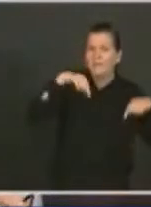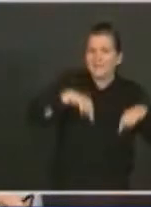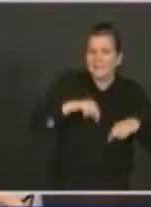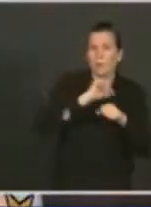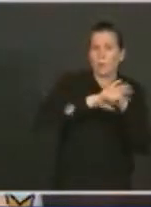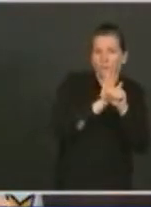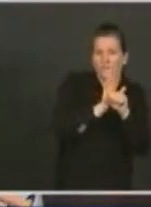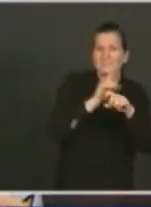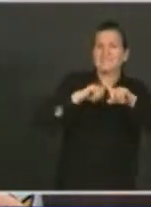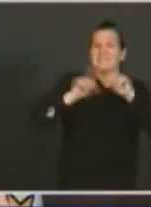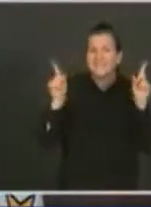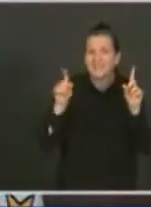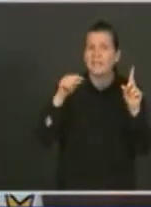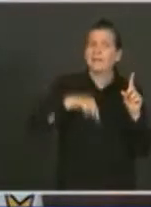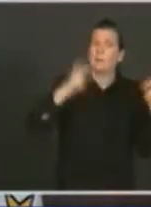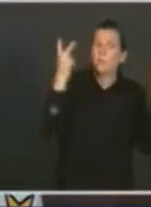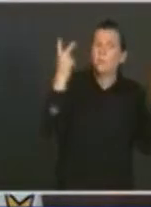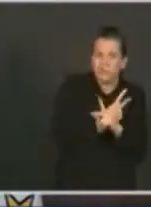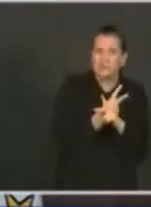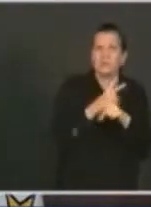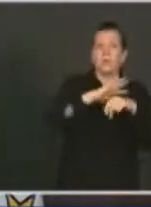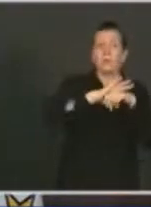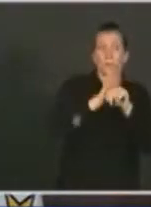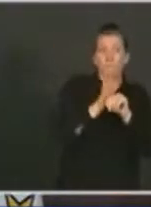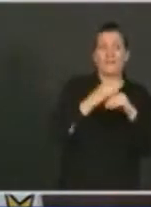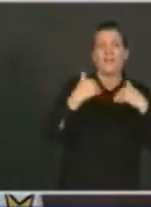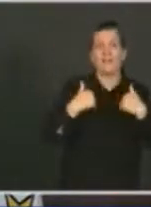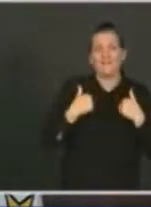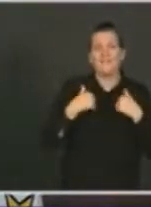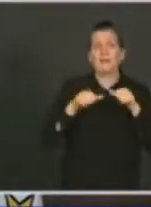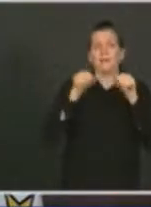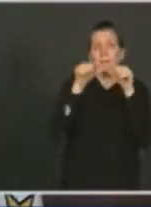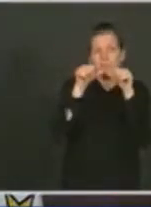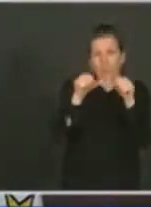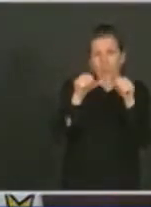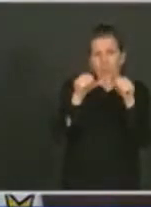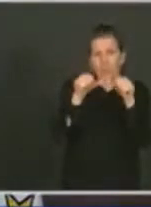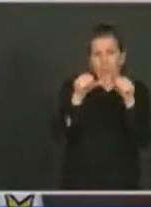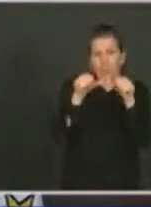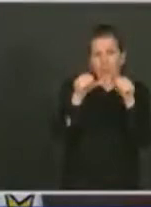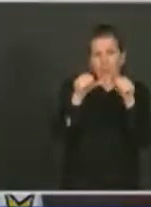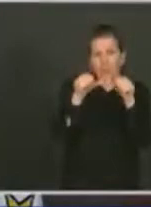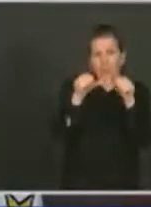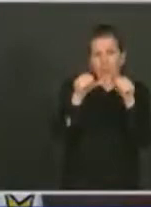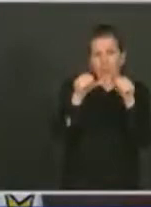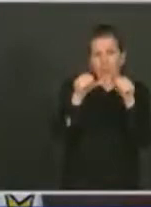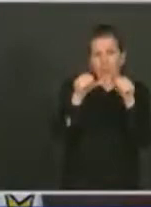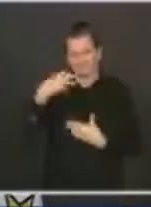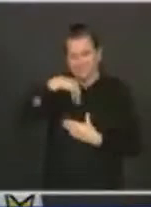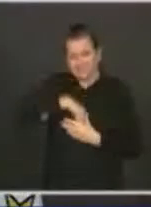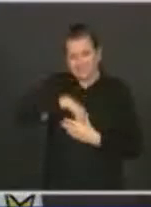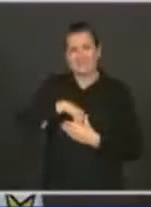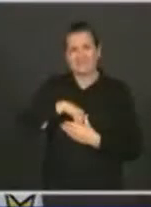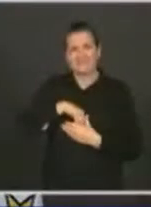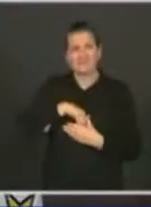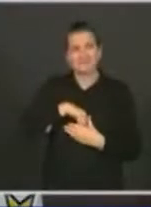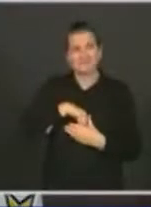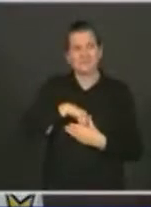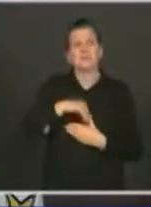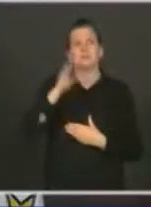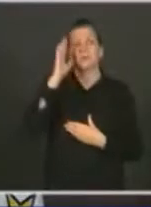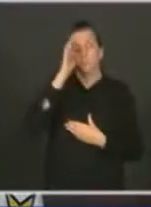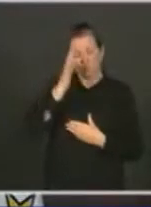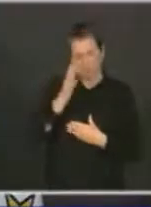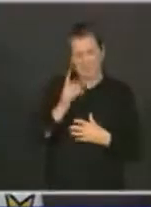totally better within days to weeks to months, or whether you are one of the ones who will get actually sick and chronically sick from this. And we also don't have